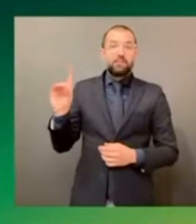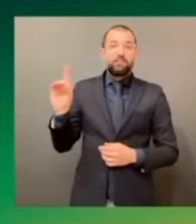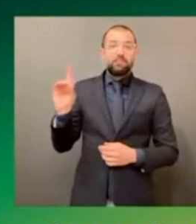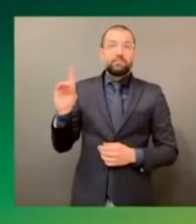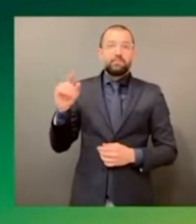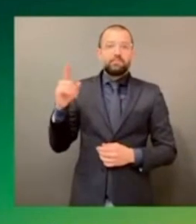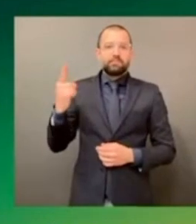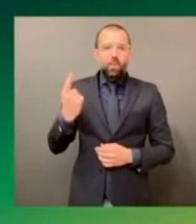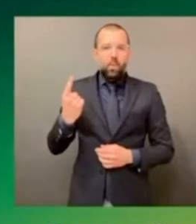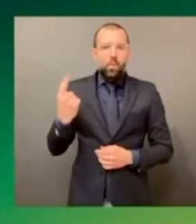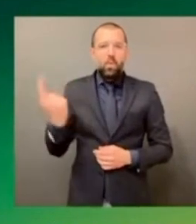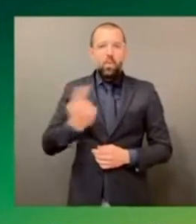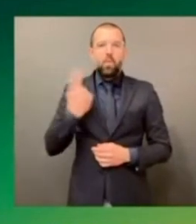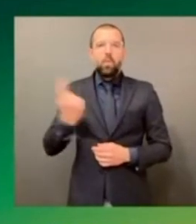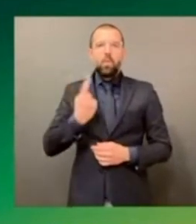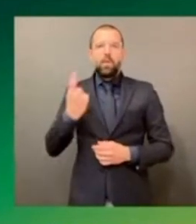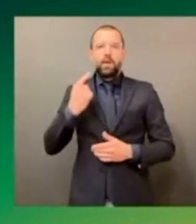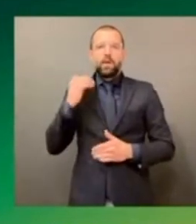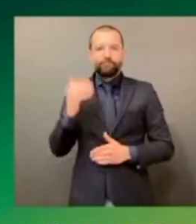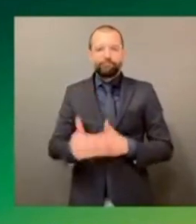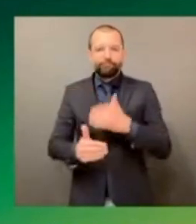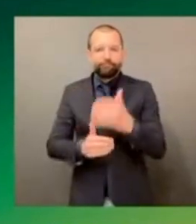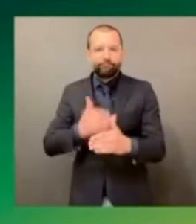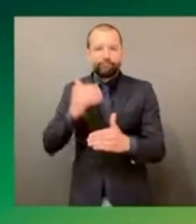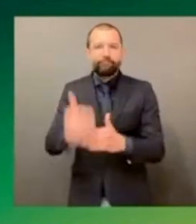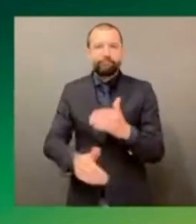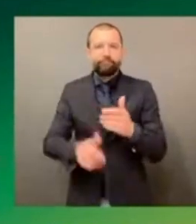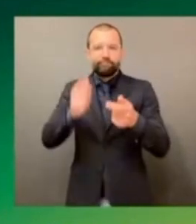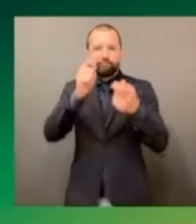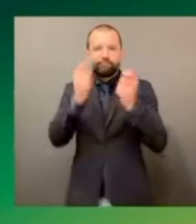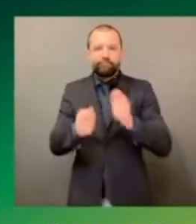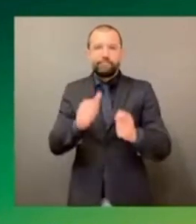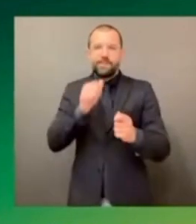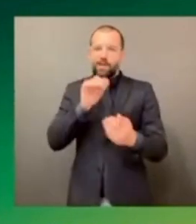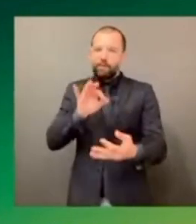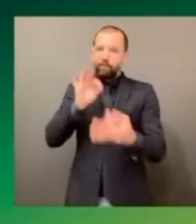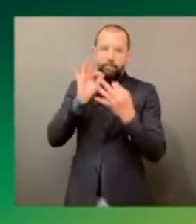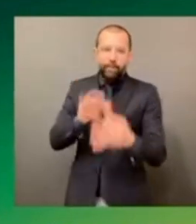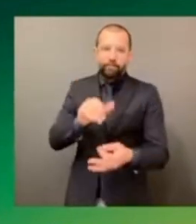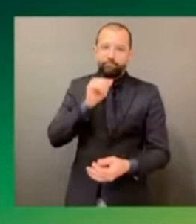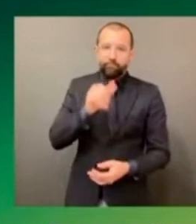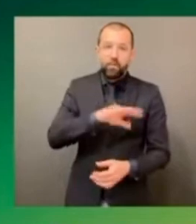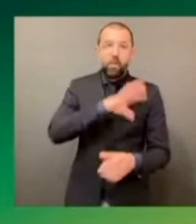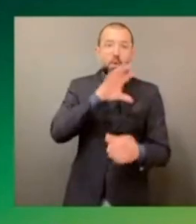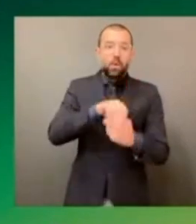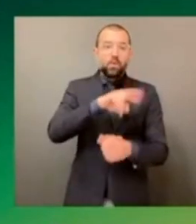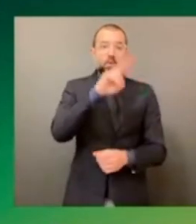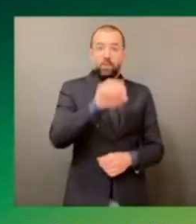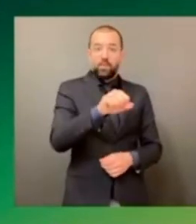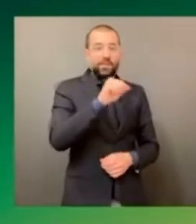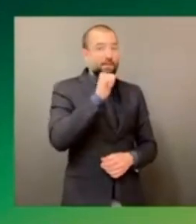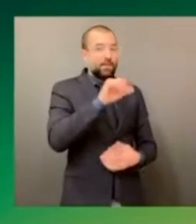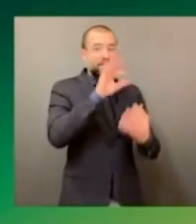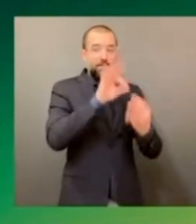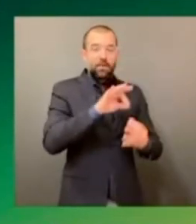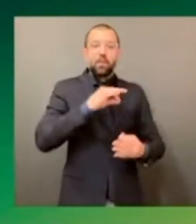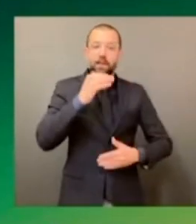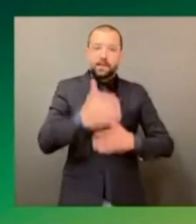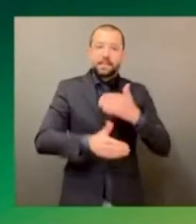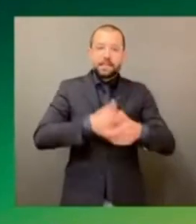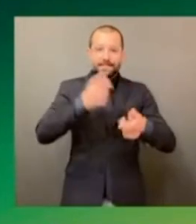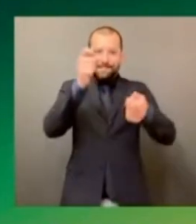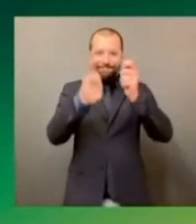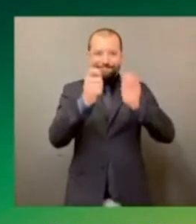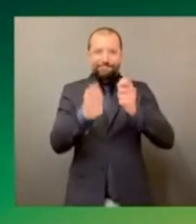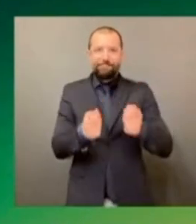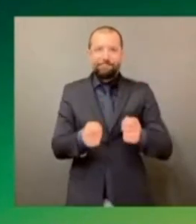in progress, including in my own country, the American people will always